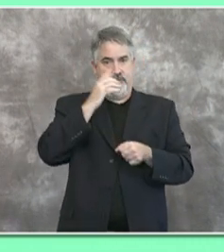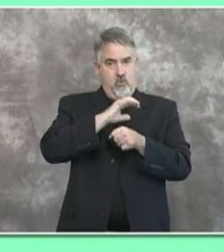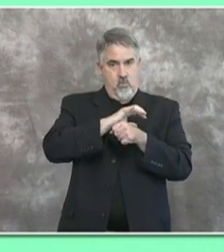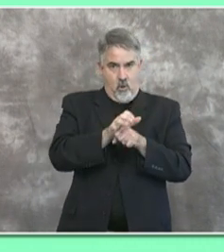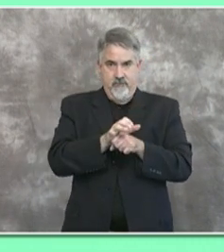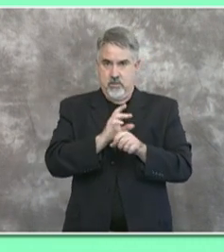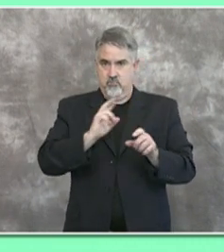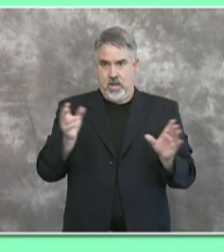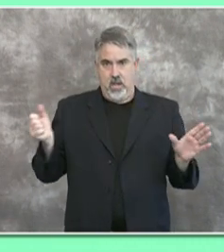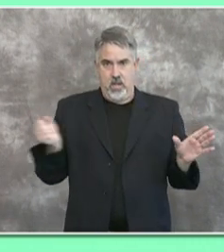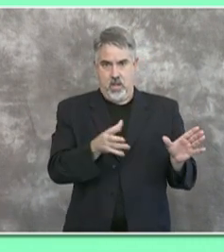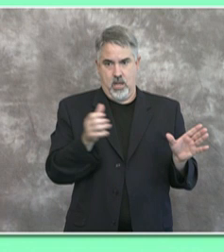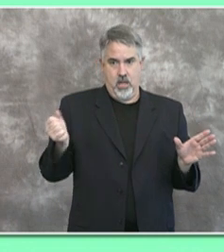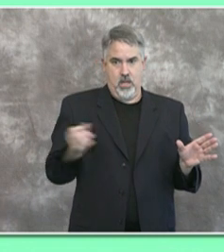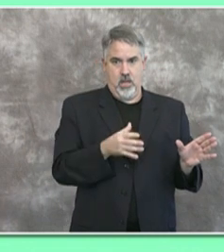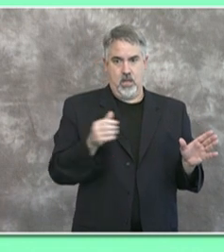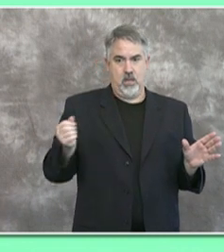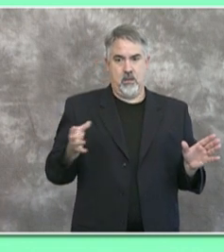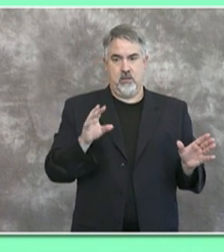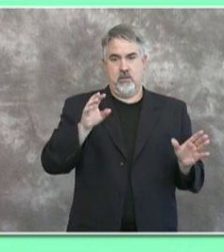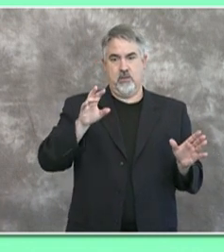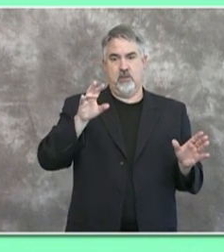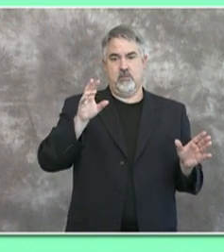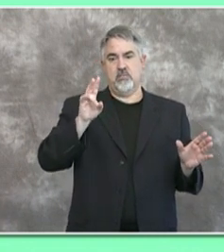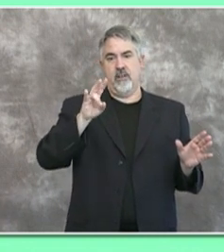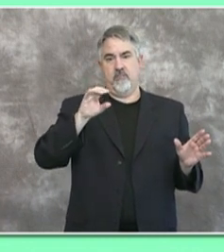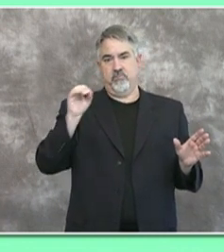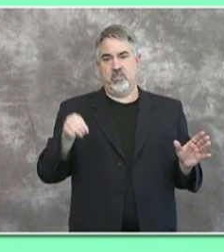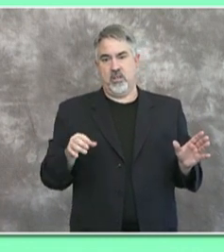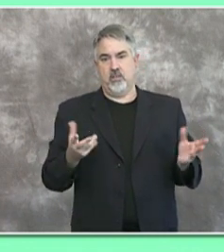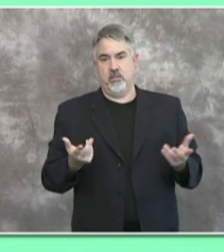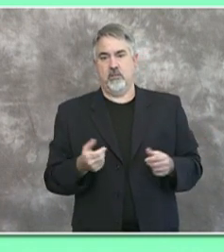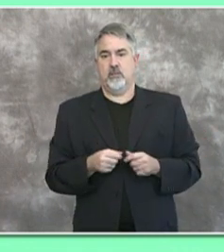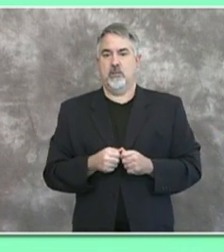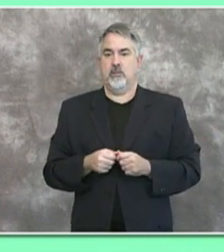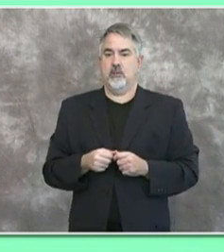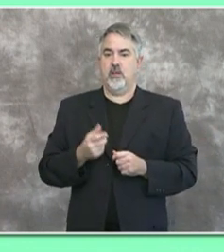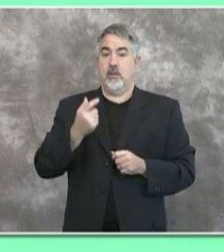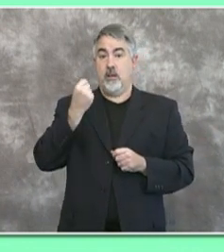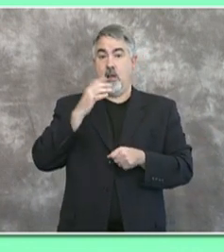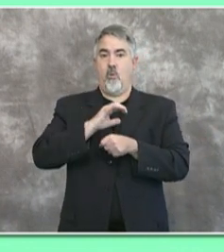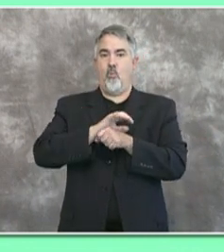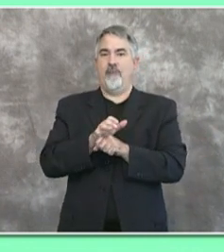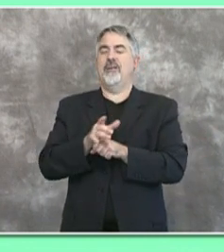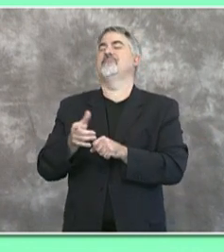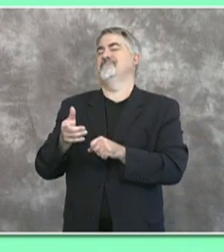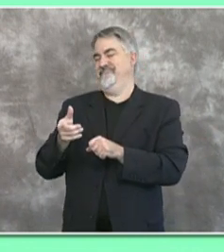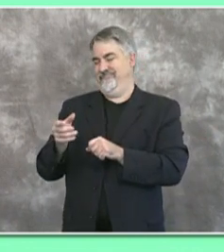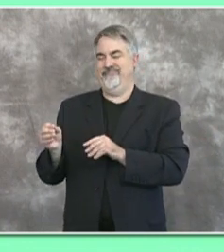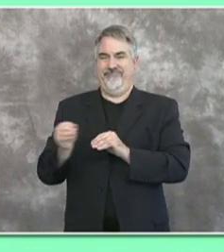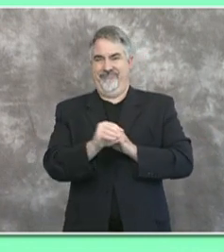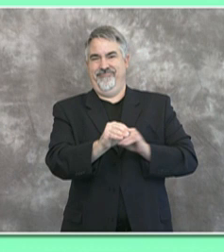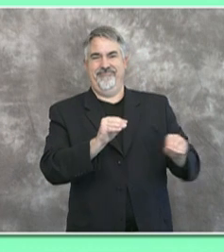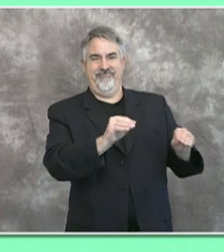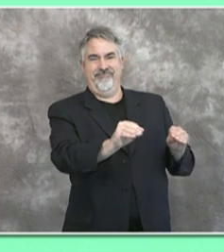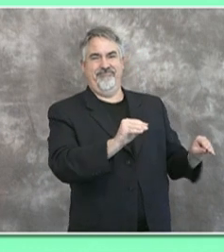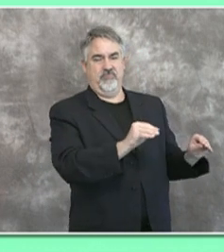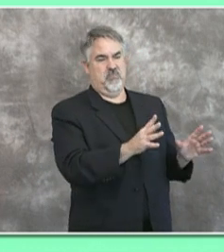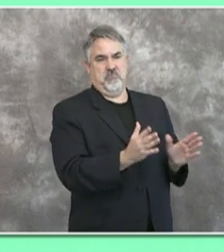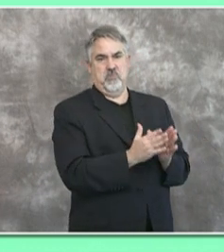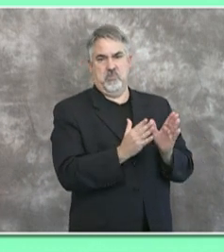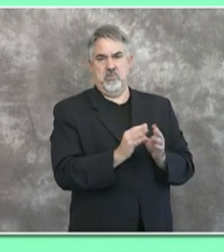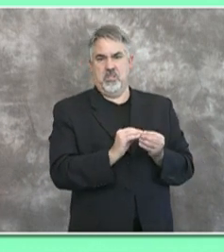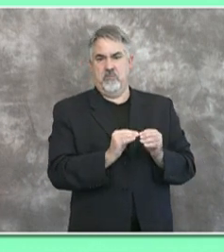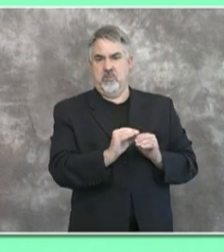represent about 7% of that total. So this slide shows that while the overall bed capacity is staying